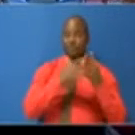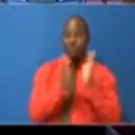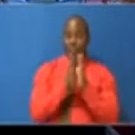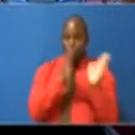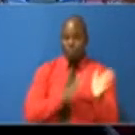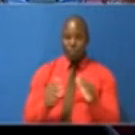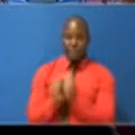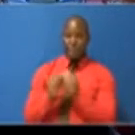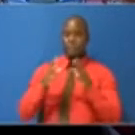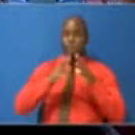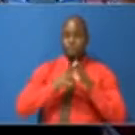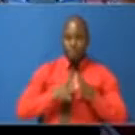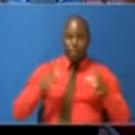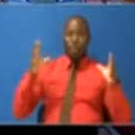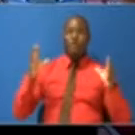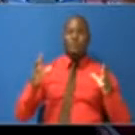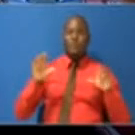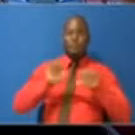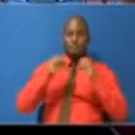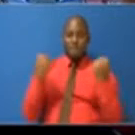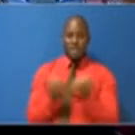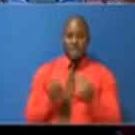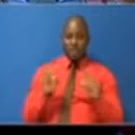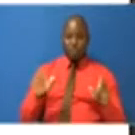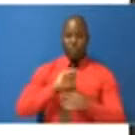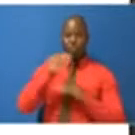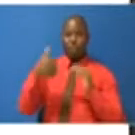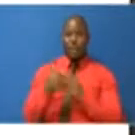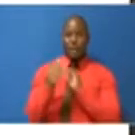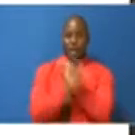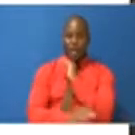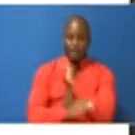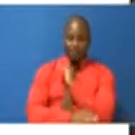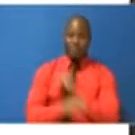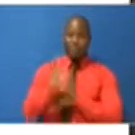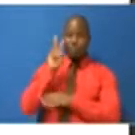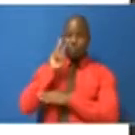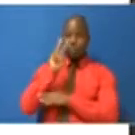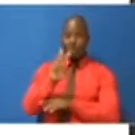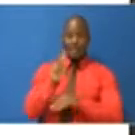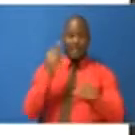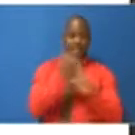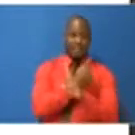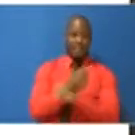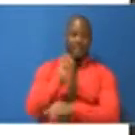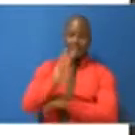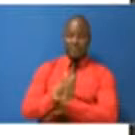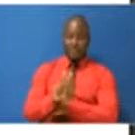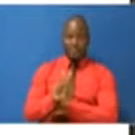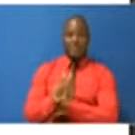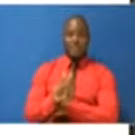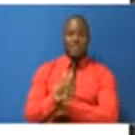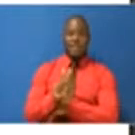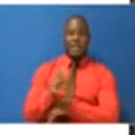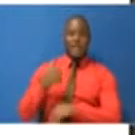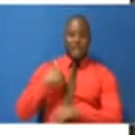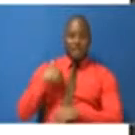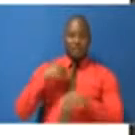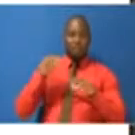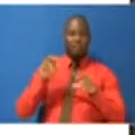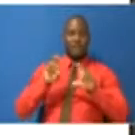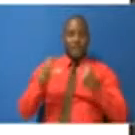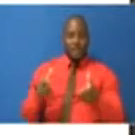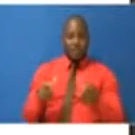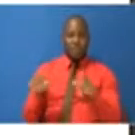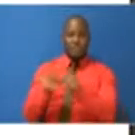organized by a majority of media houses across the country and you're being watched on several television stations and being heard on radio